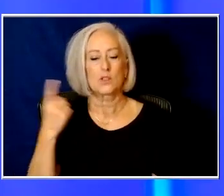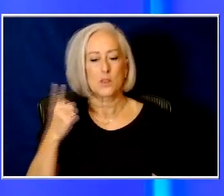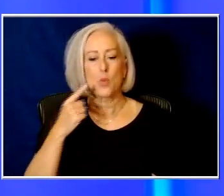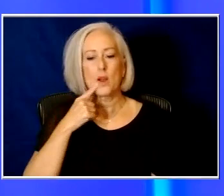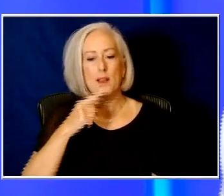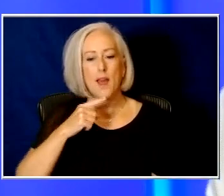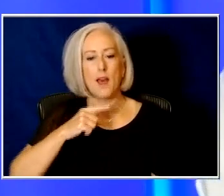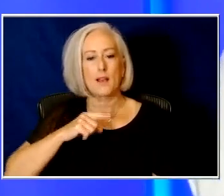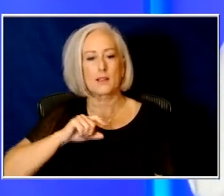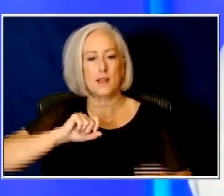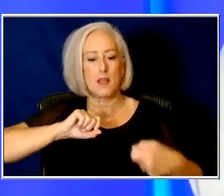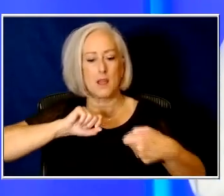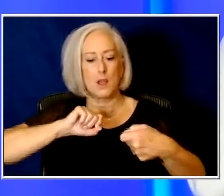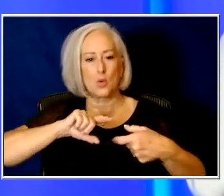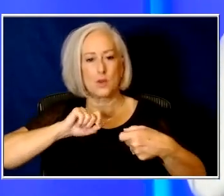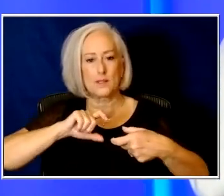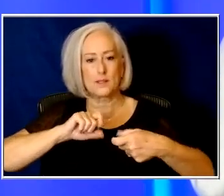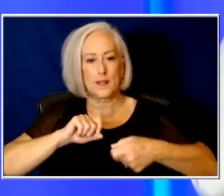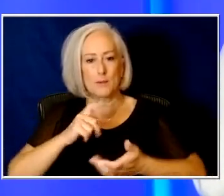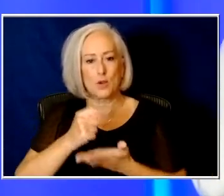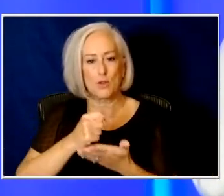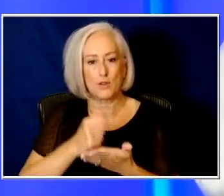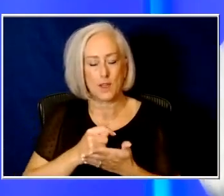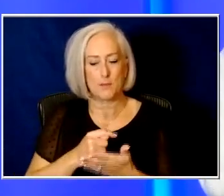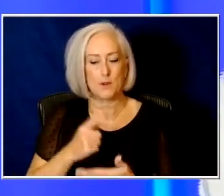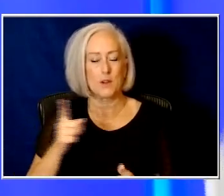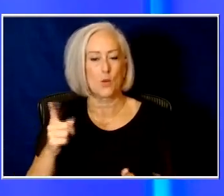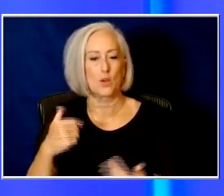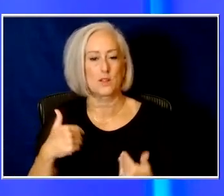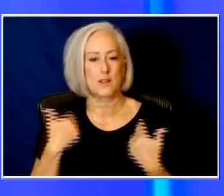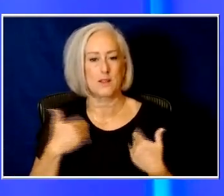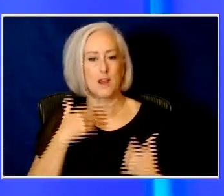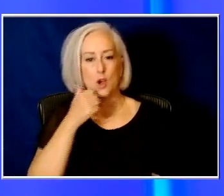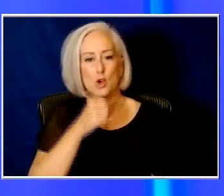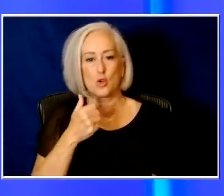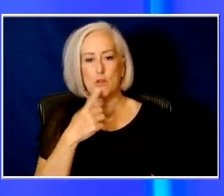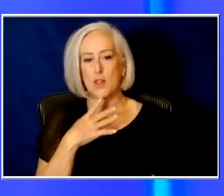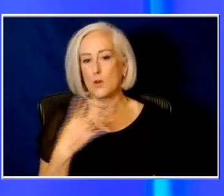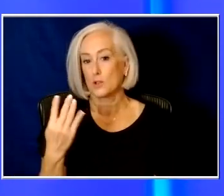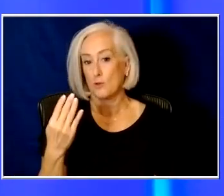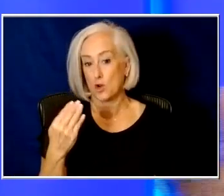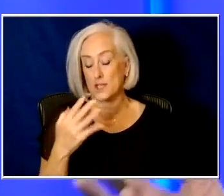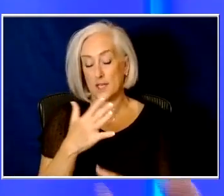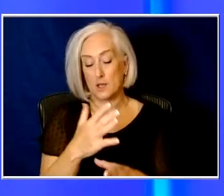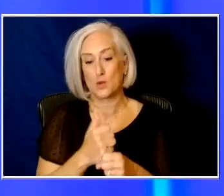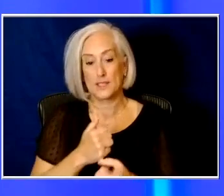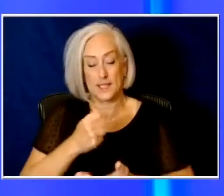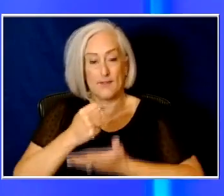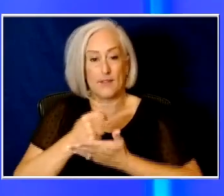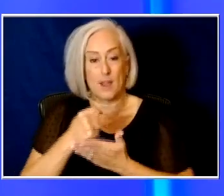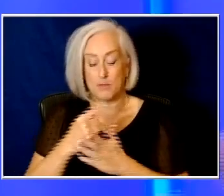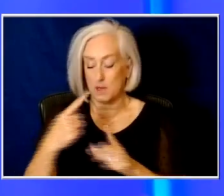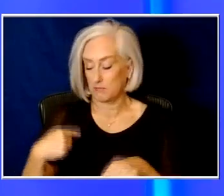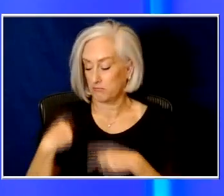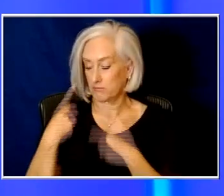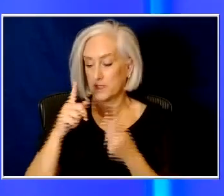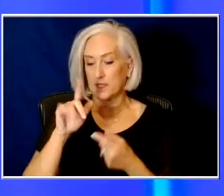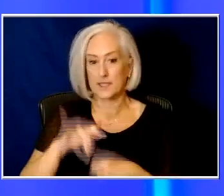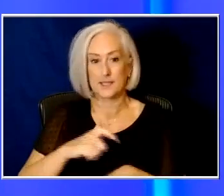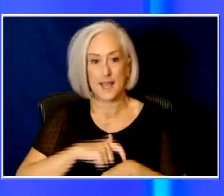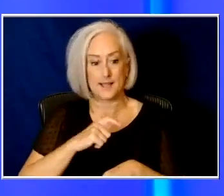young, 14-year-old girl who got that therapy. And since then, now it's Fda